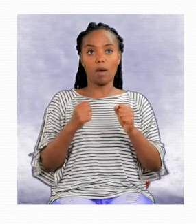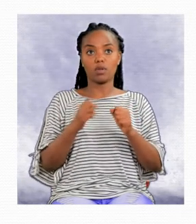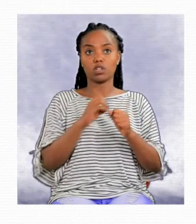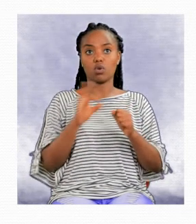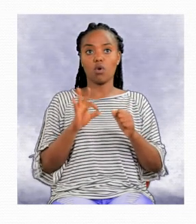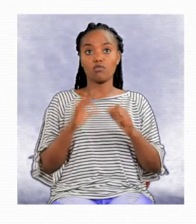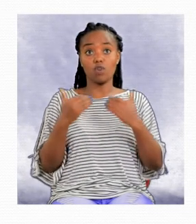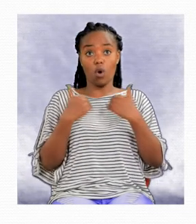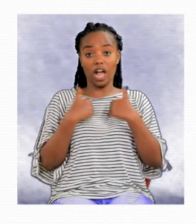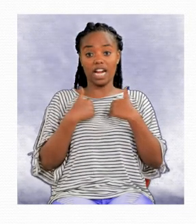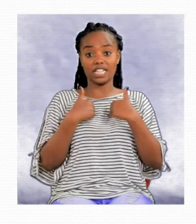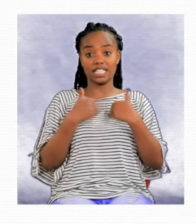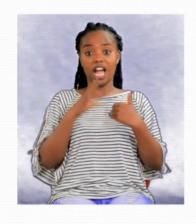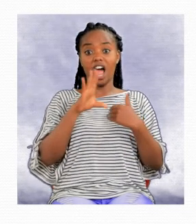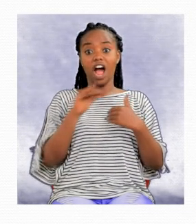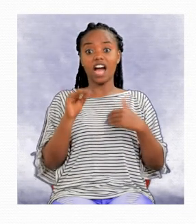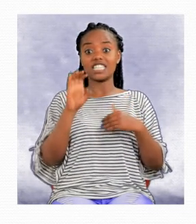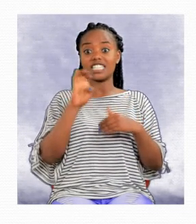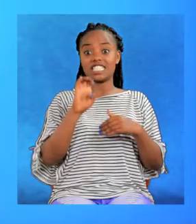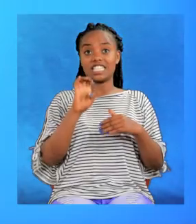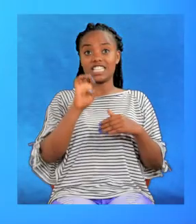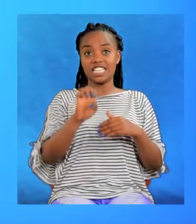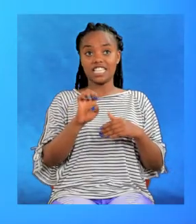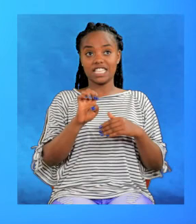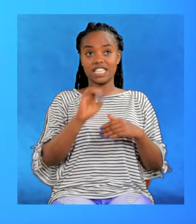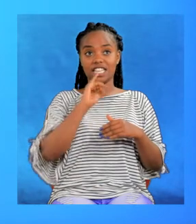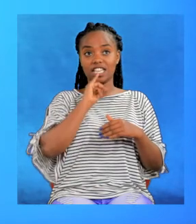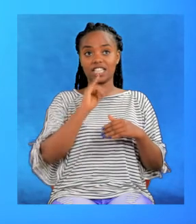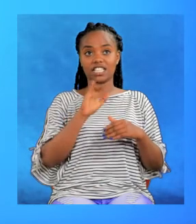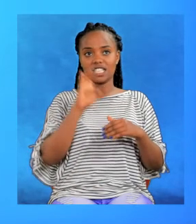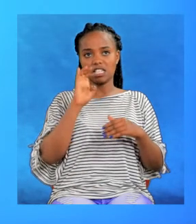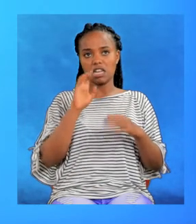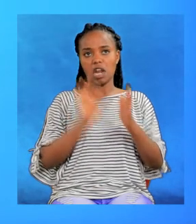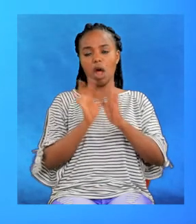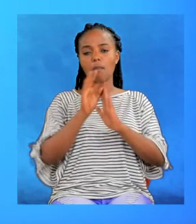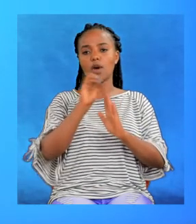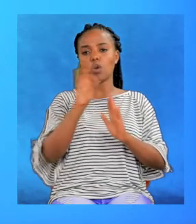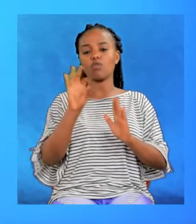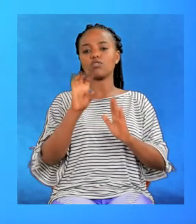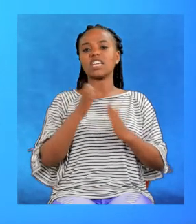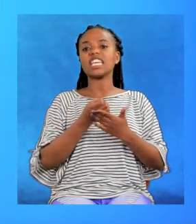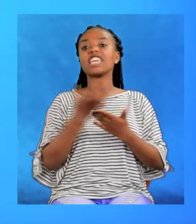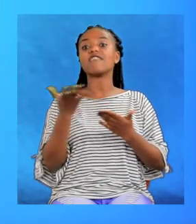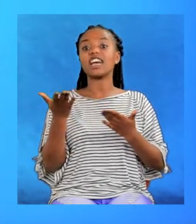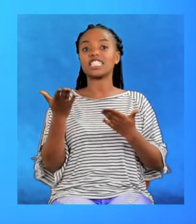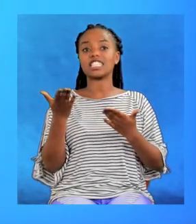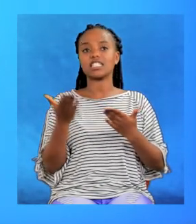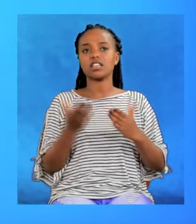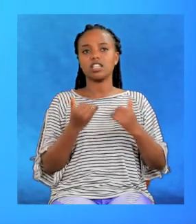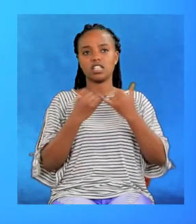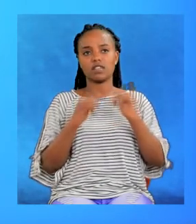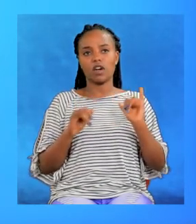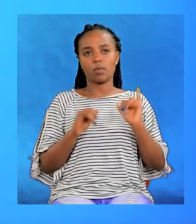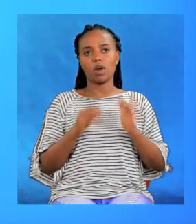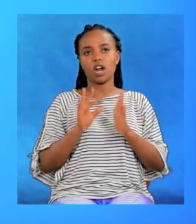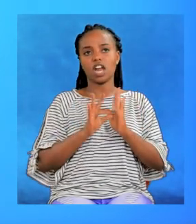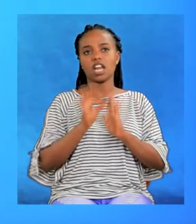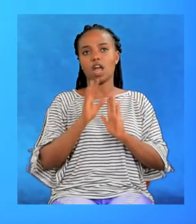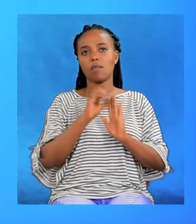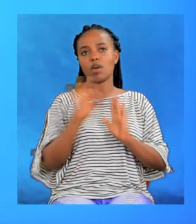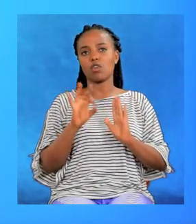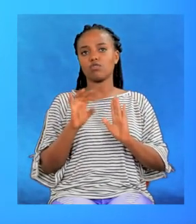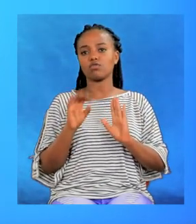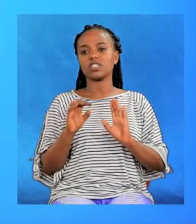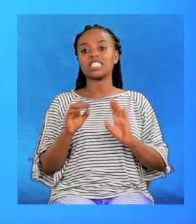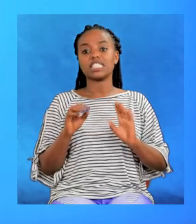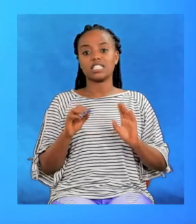an event E is given by probability of event is equals to number of event divided by number of sample